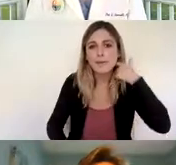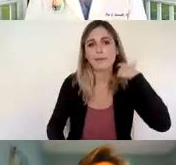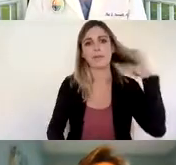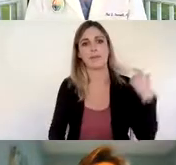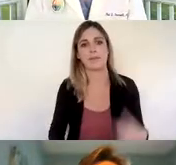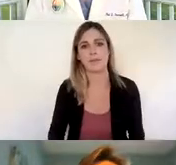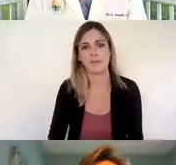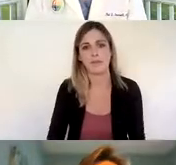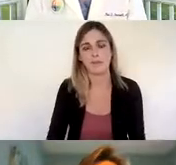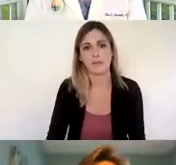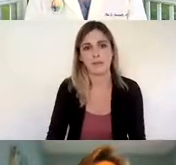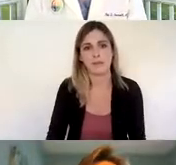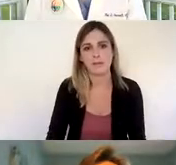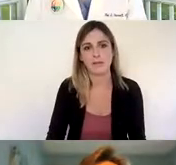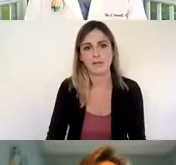So I can't get to the.